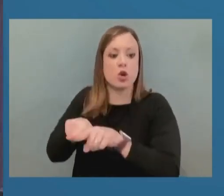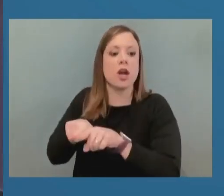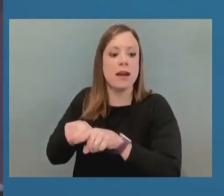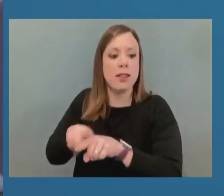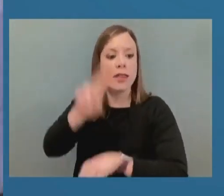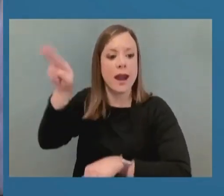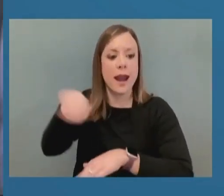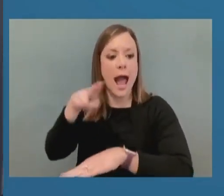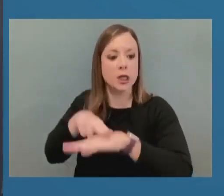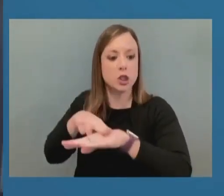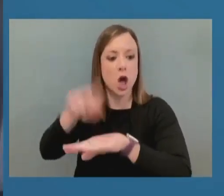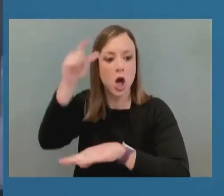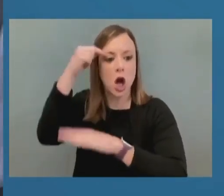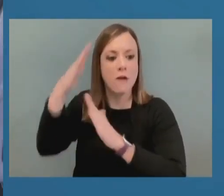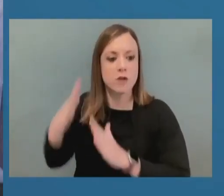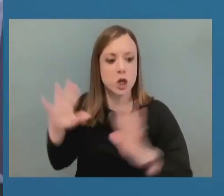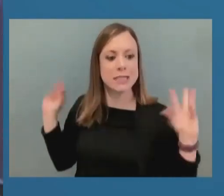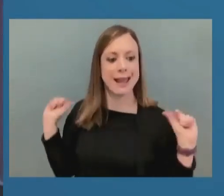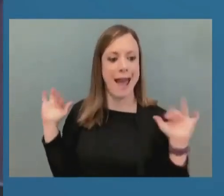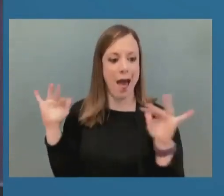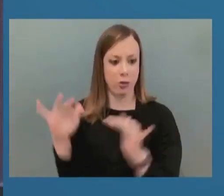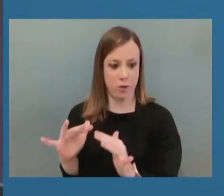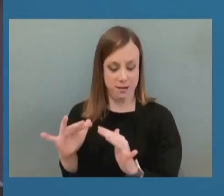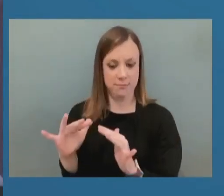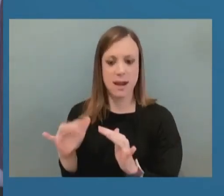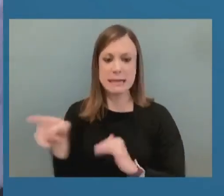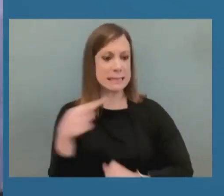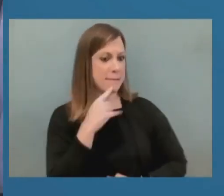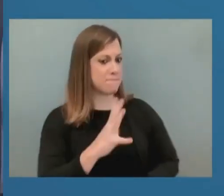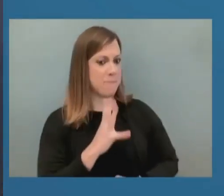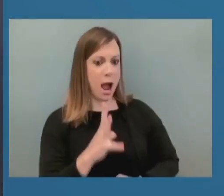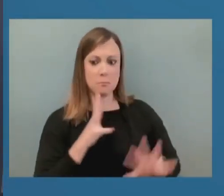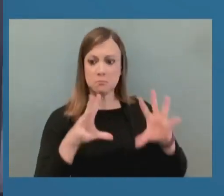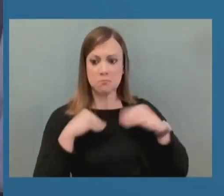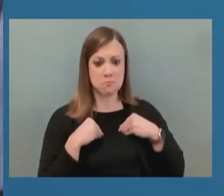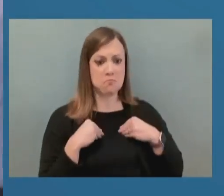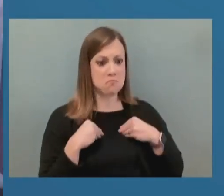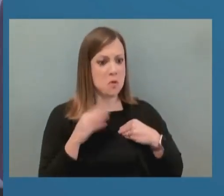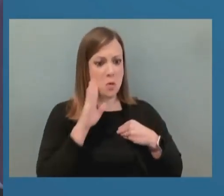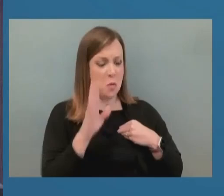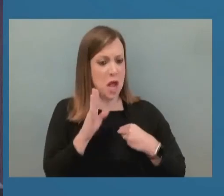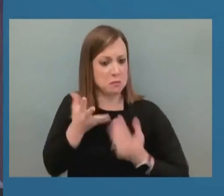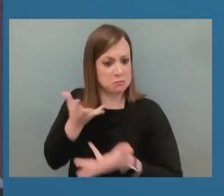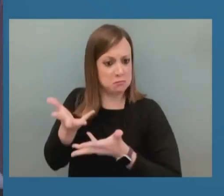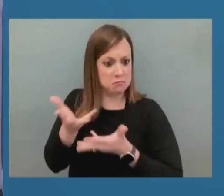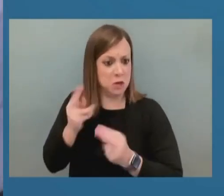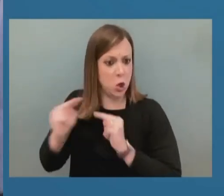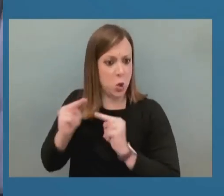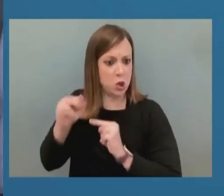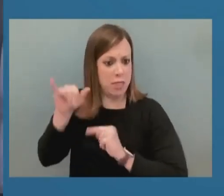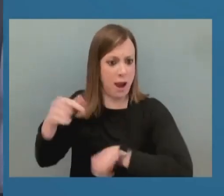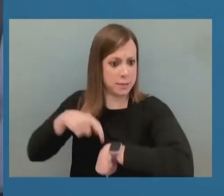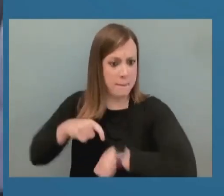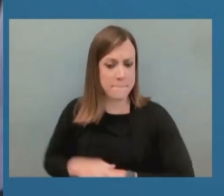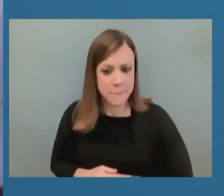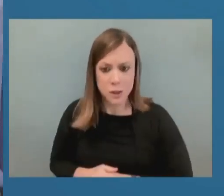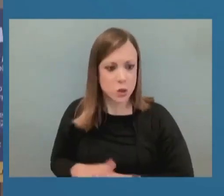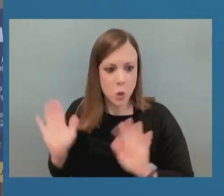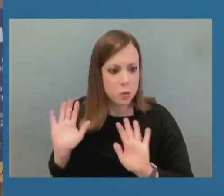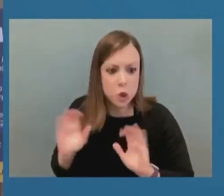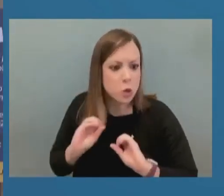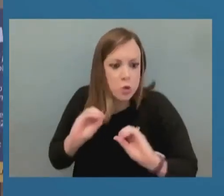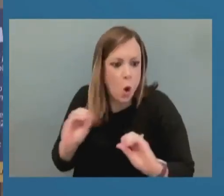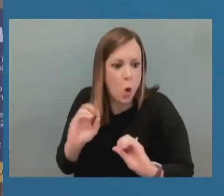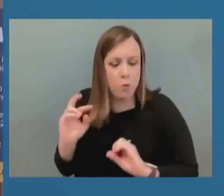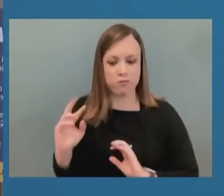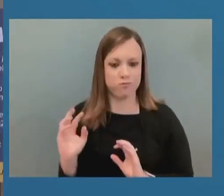fine. We'll get together and we'll talk. That's why I know it has no bearing, despite the premise behind the question. All right, hey, no,